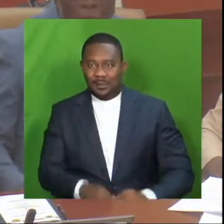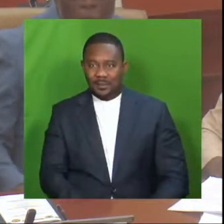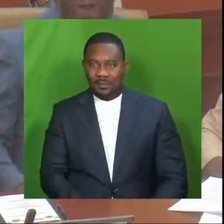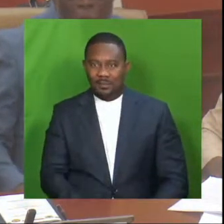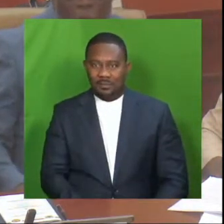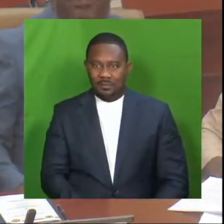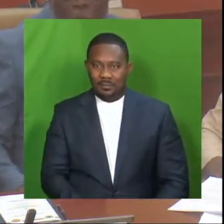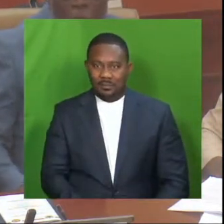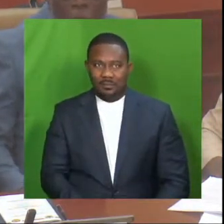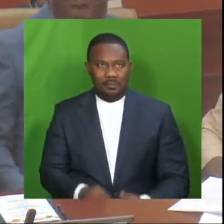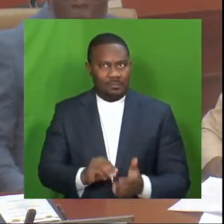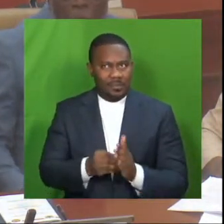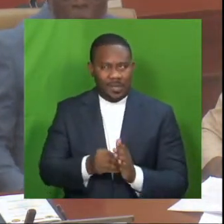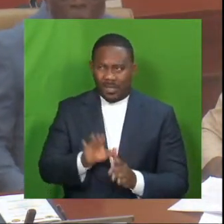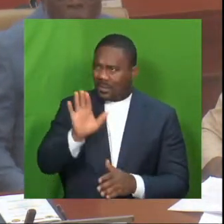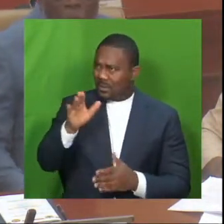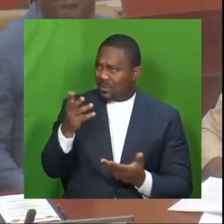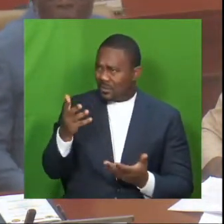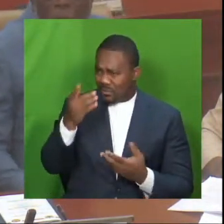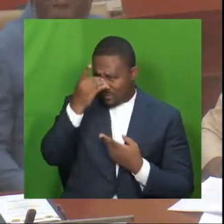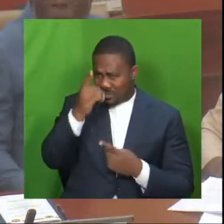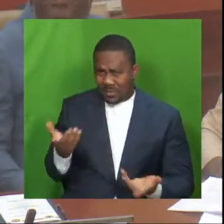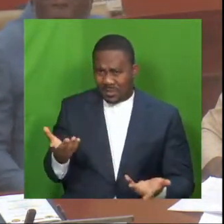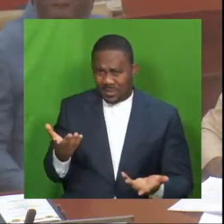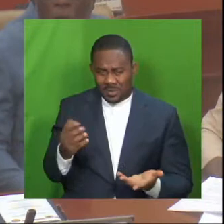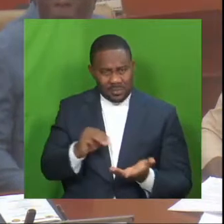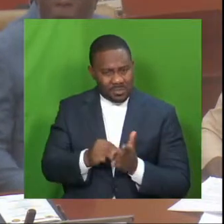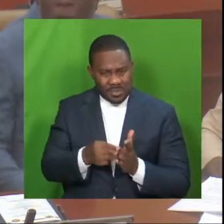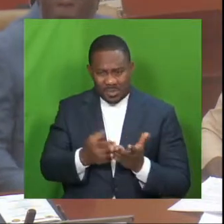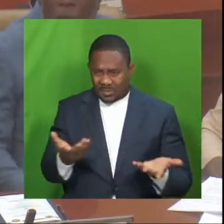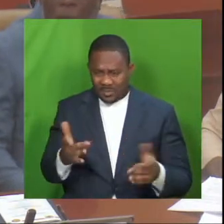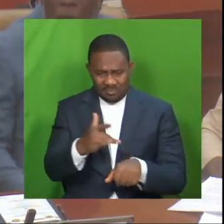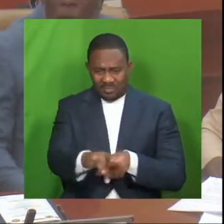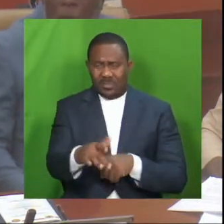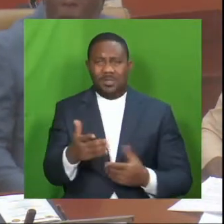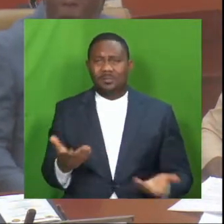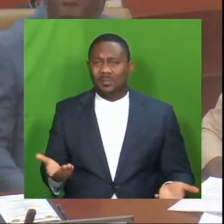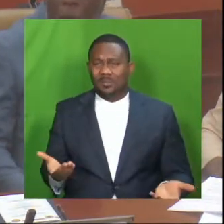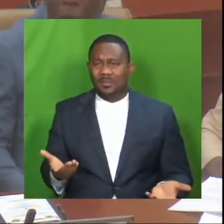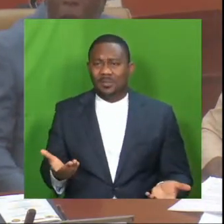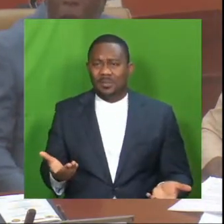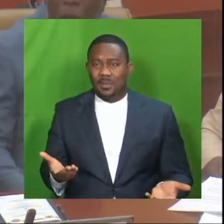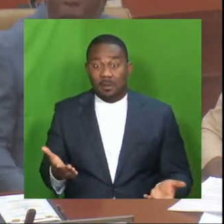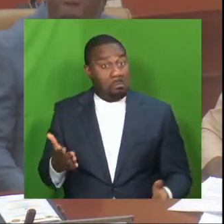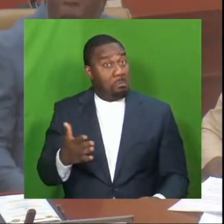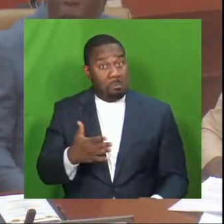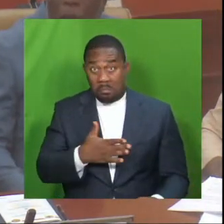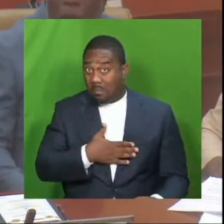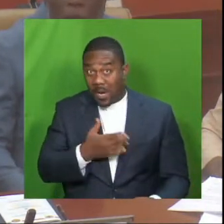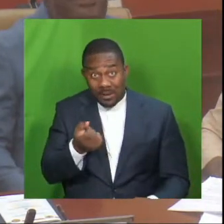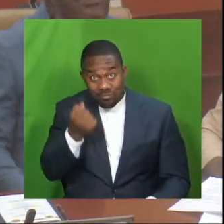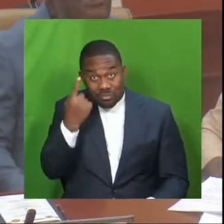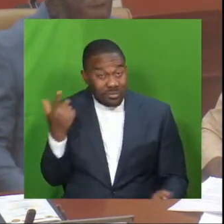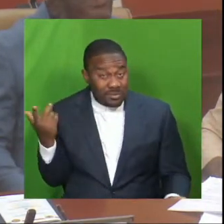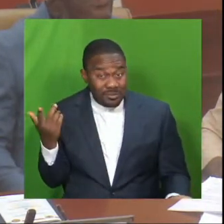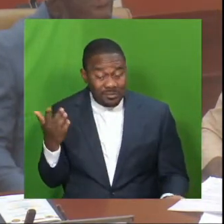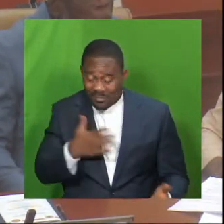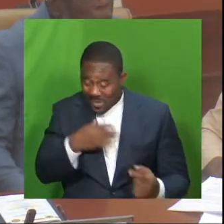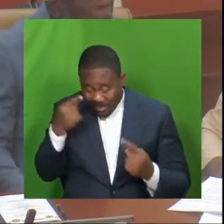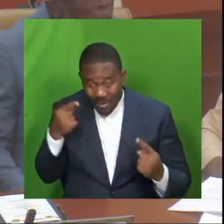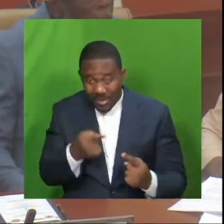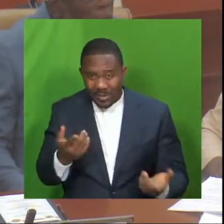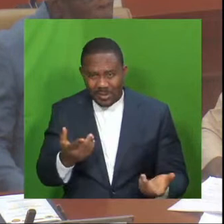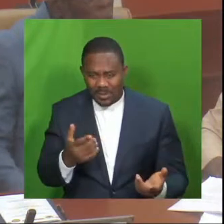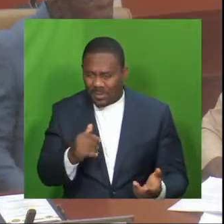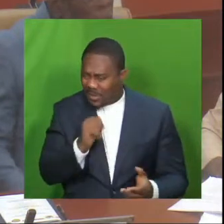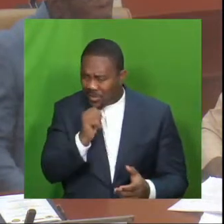referral means that you have declared those seats vacant. That is my understanding. And I do not think